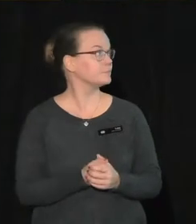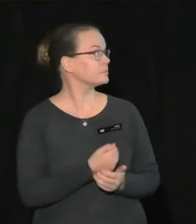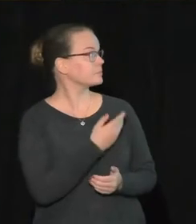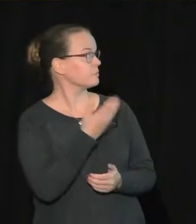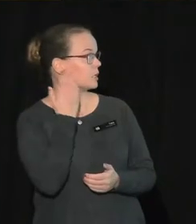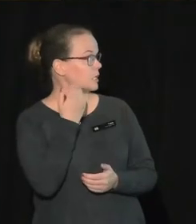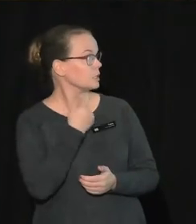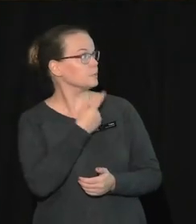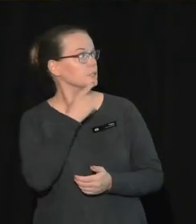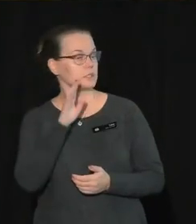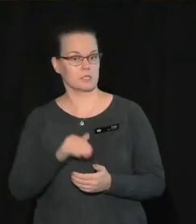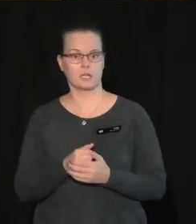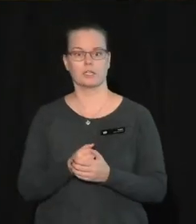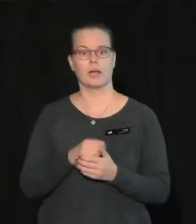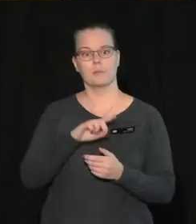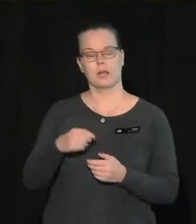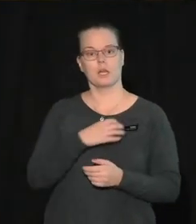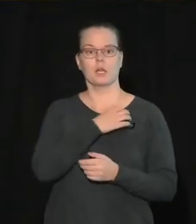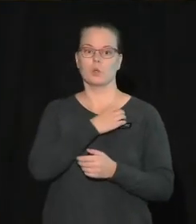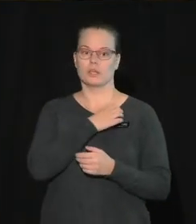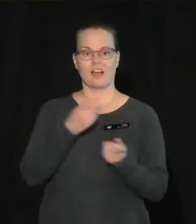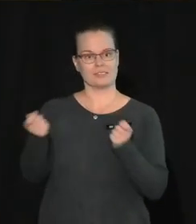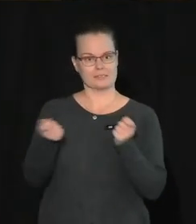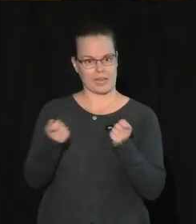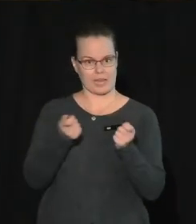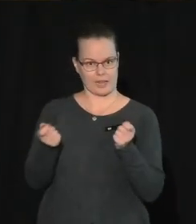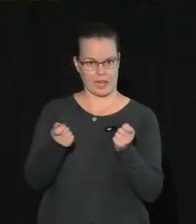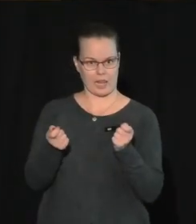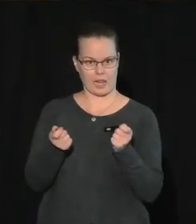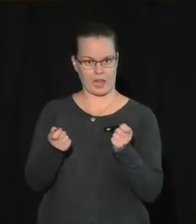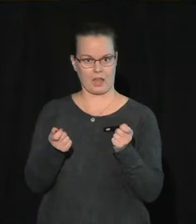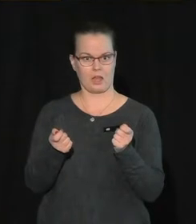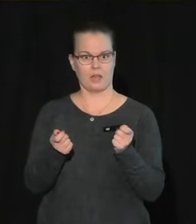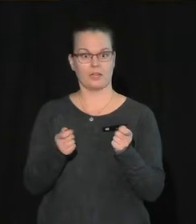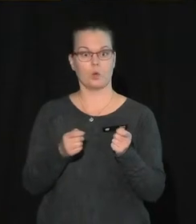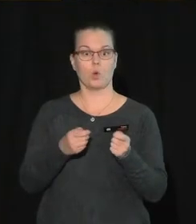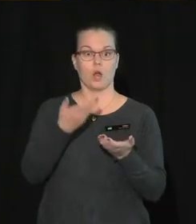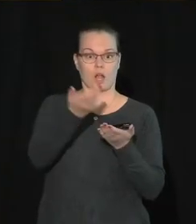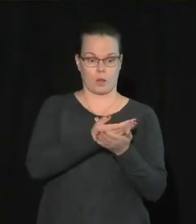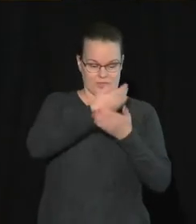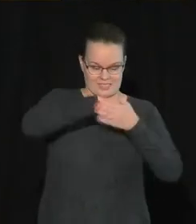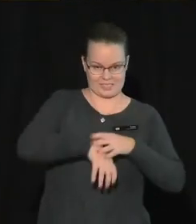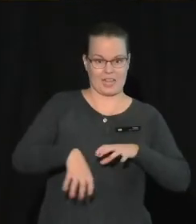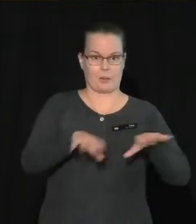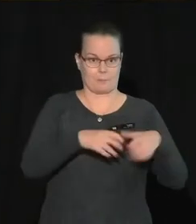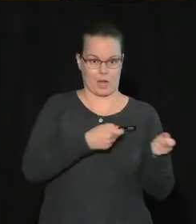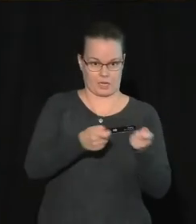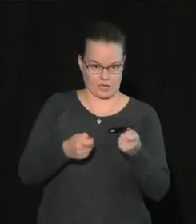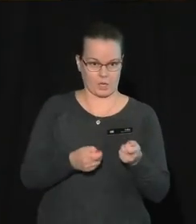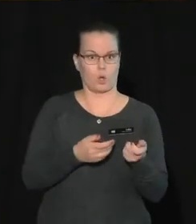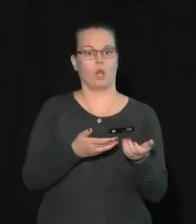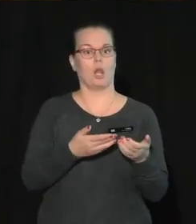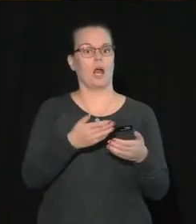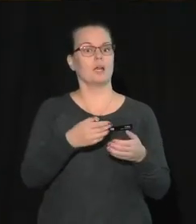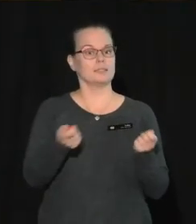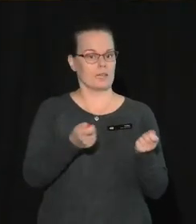indicated, we are regulating accessibility from an internal market component. So the first